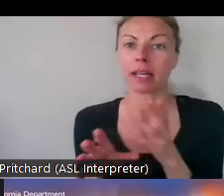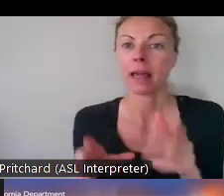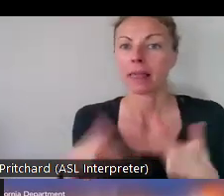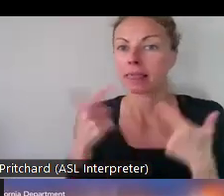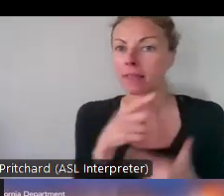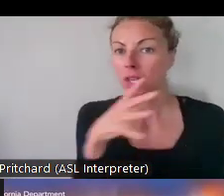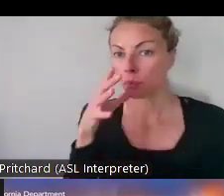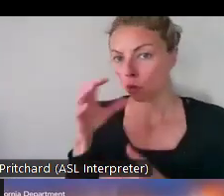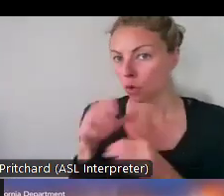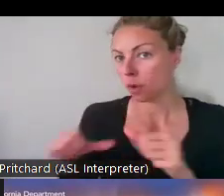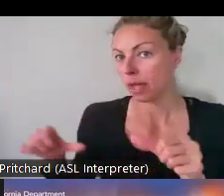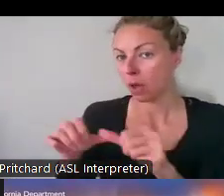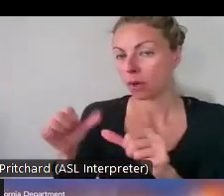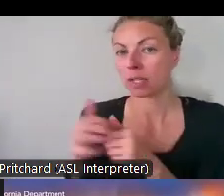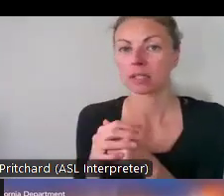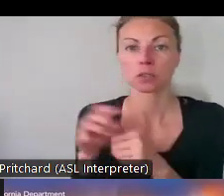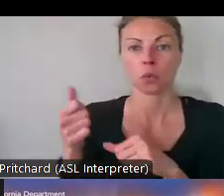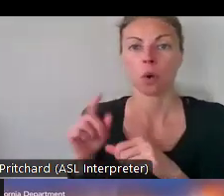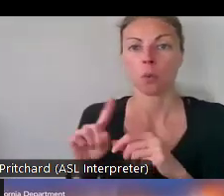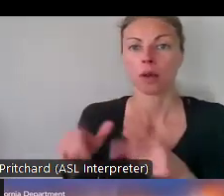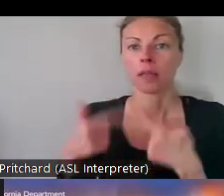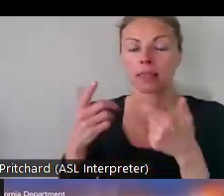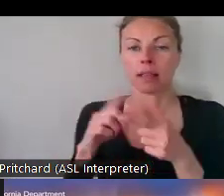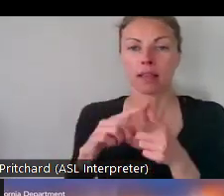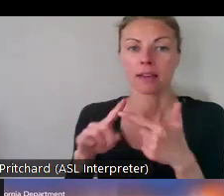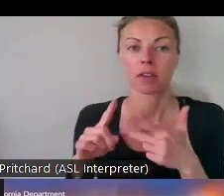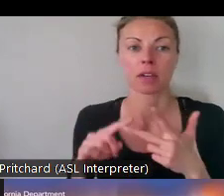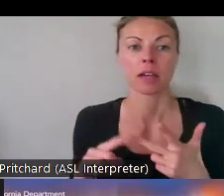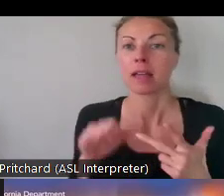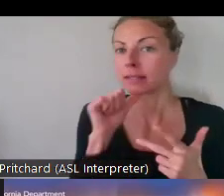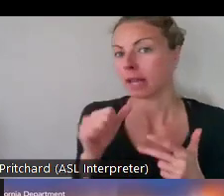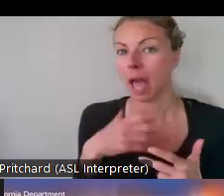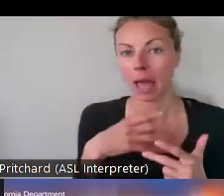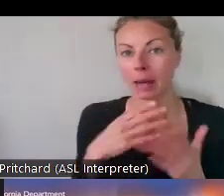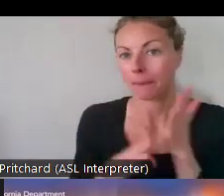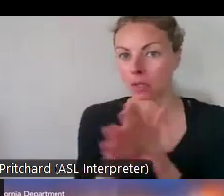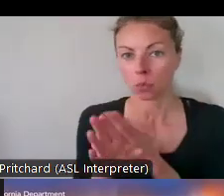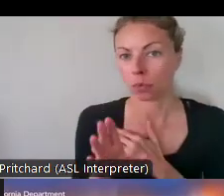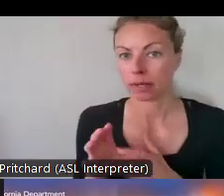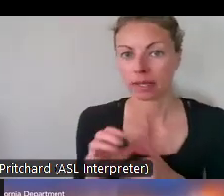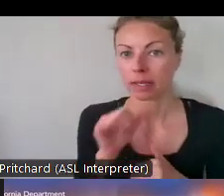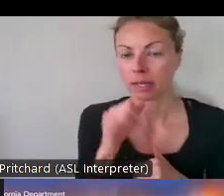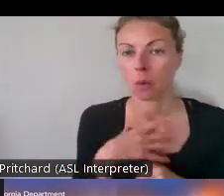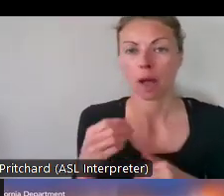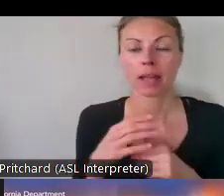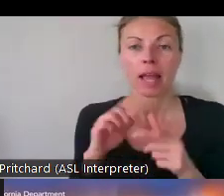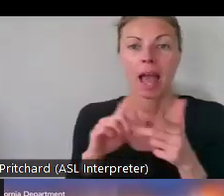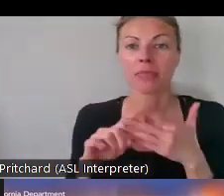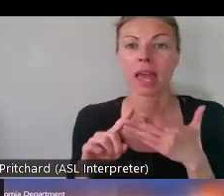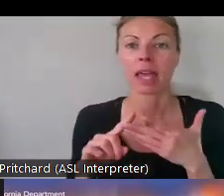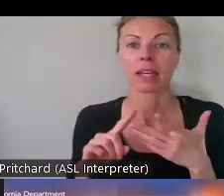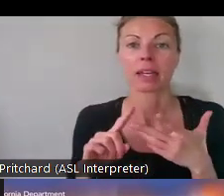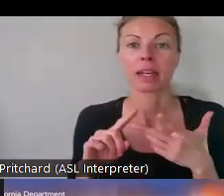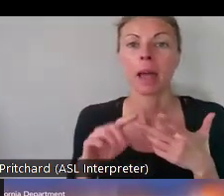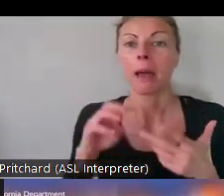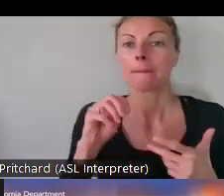areas, non-minority, so individuals who identify as white or Caucasian, and then individuals who are Medi-Cal eligible.